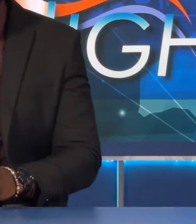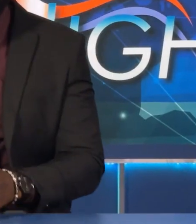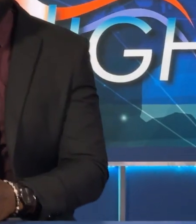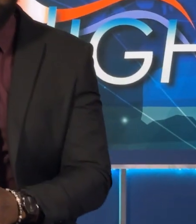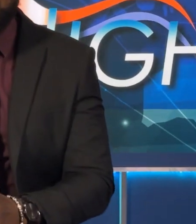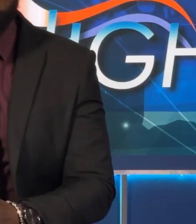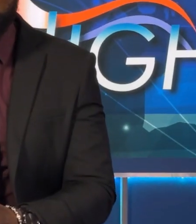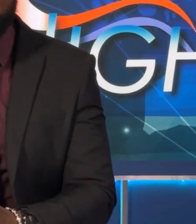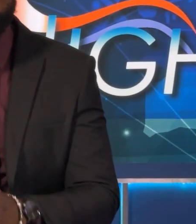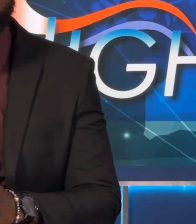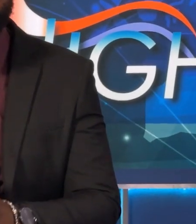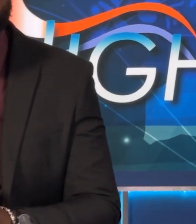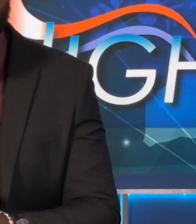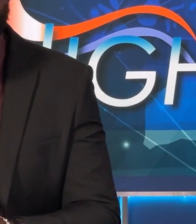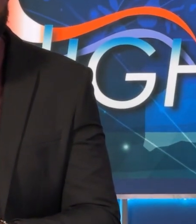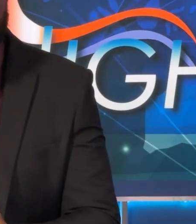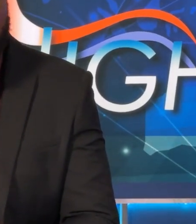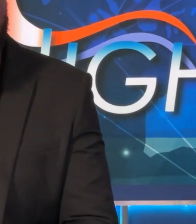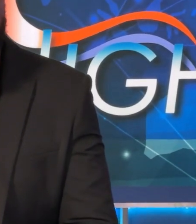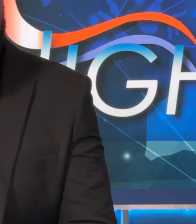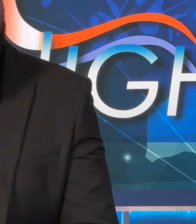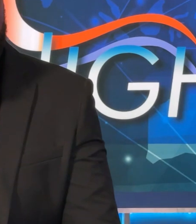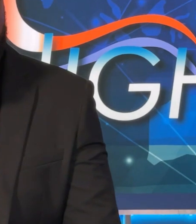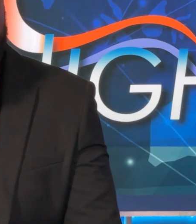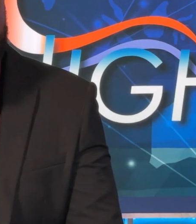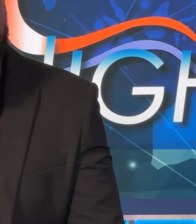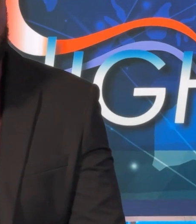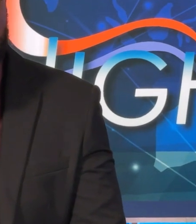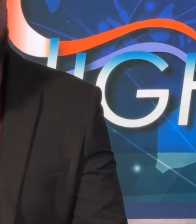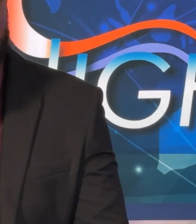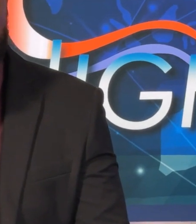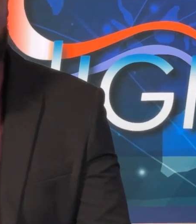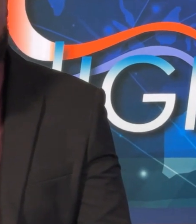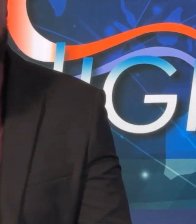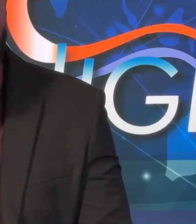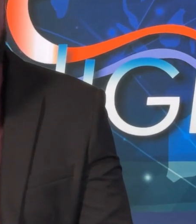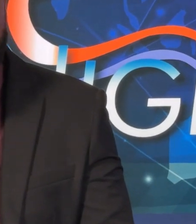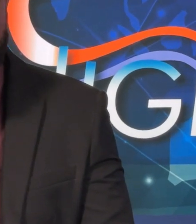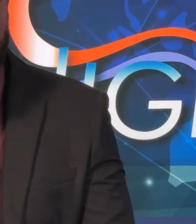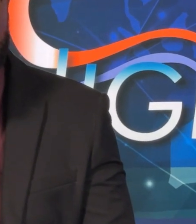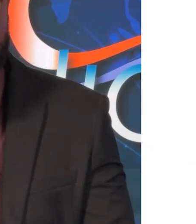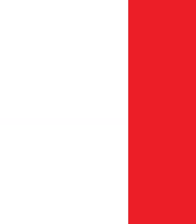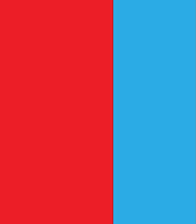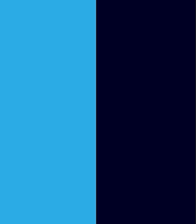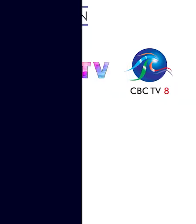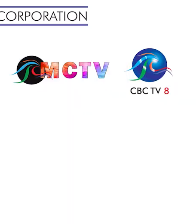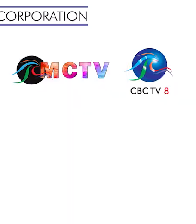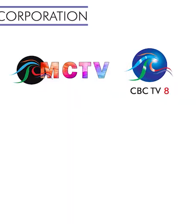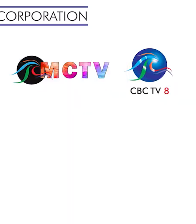Thanks for visiting us. To get more stories like this one, like and subscribe to our YouTube channel.